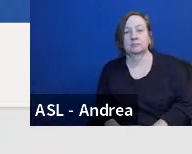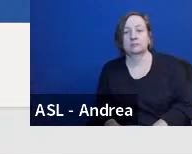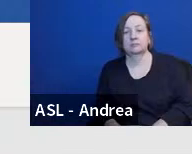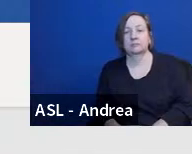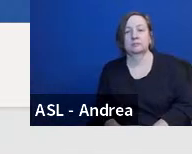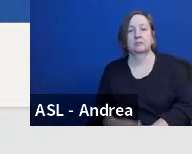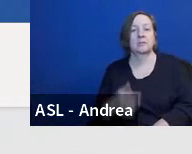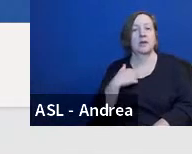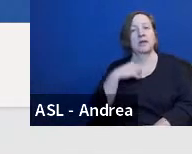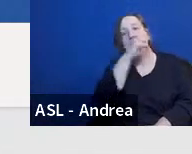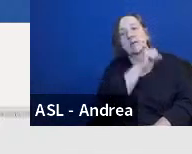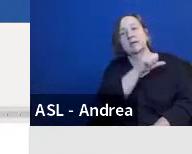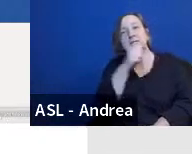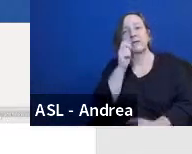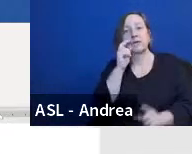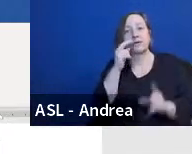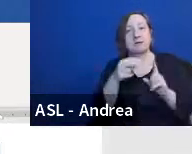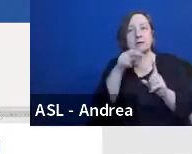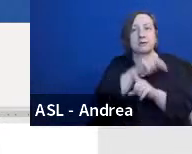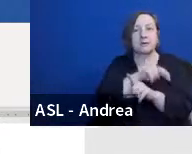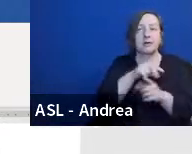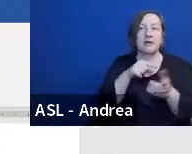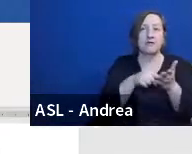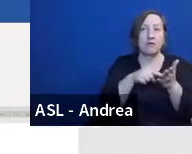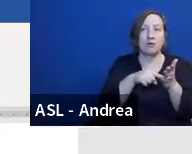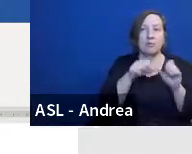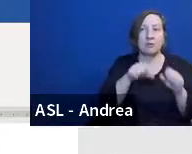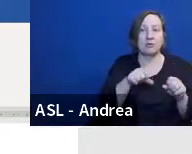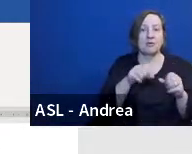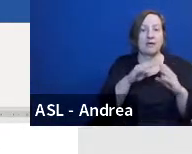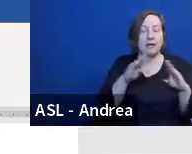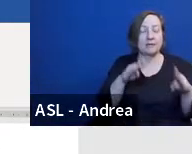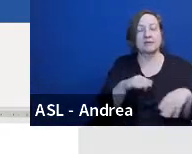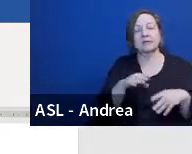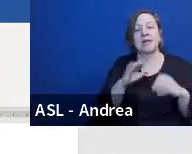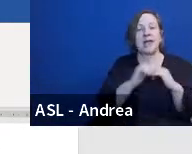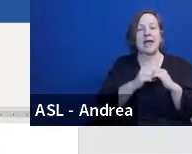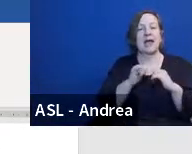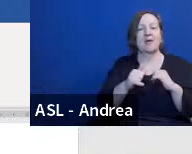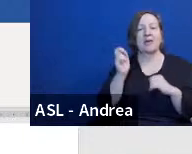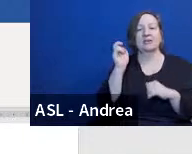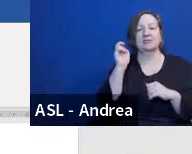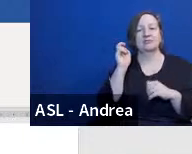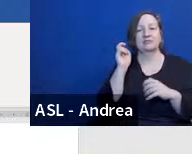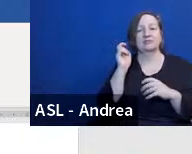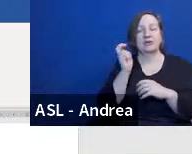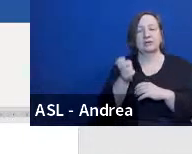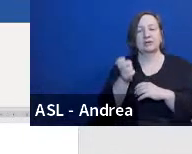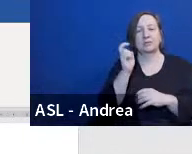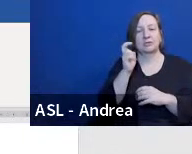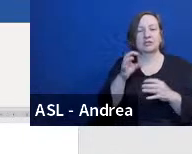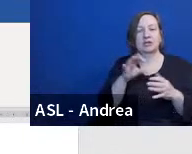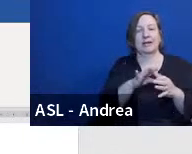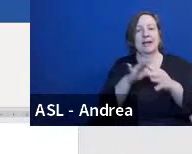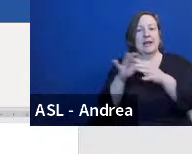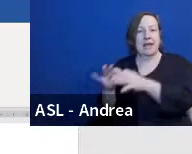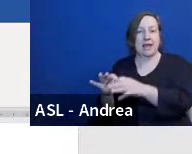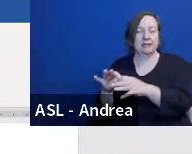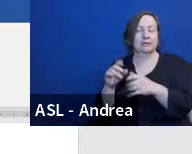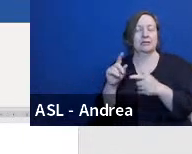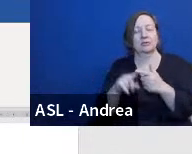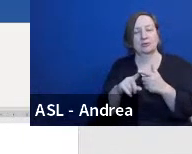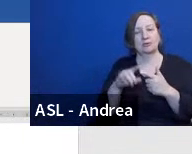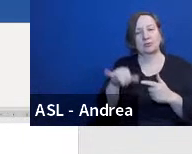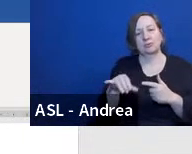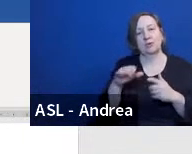I guess another angle on affordable housing might also be how the transportation corridor connects to affordable housing. And that